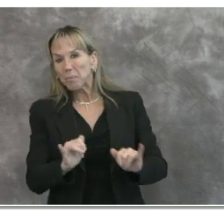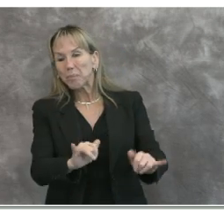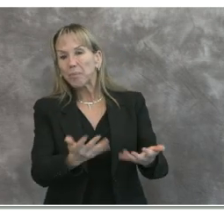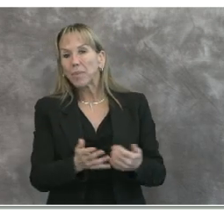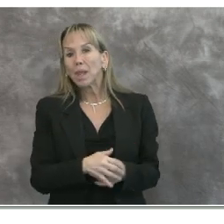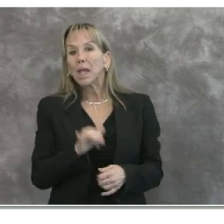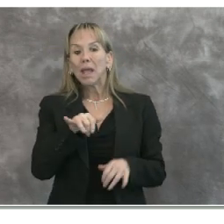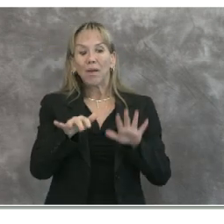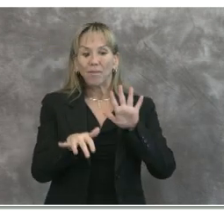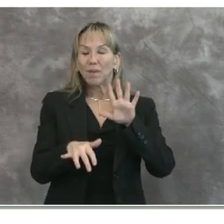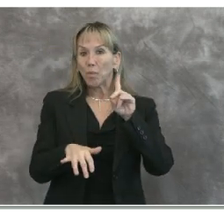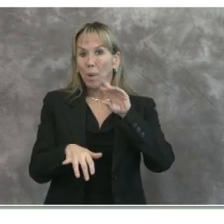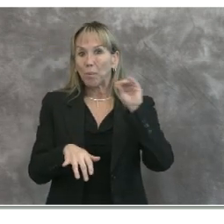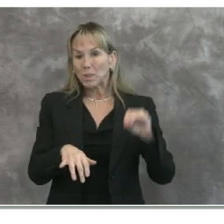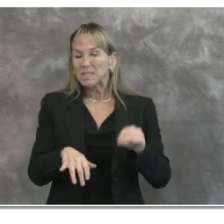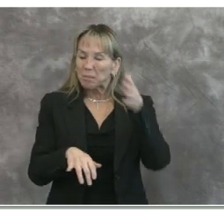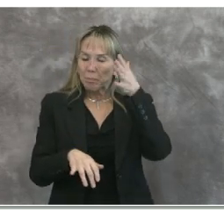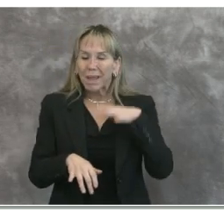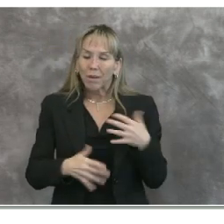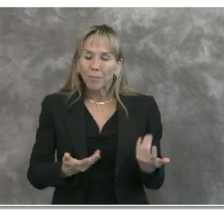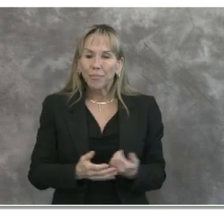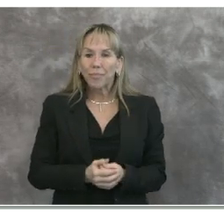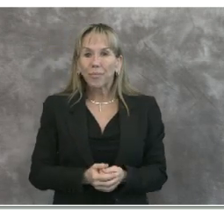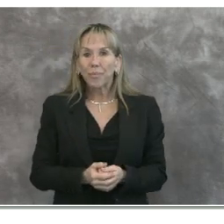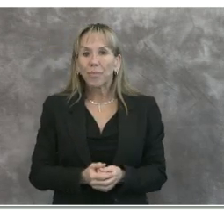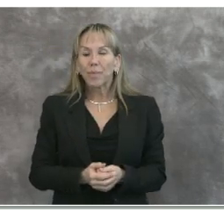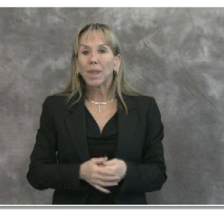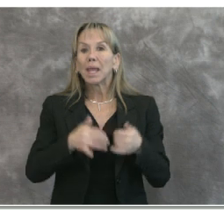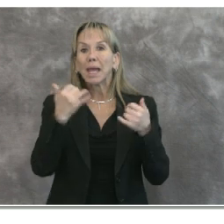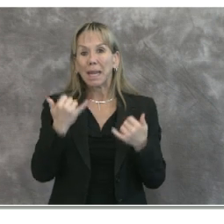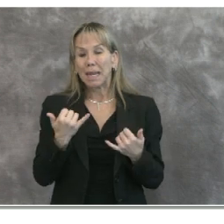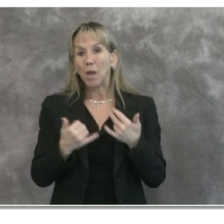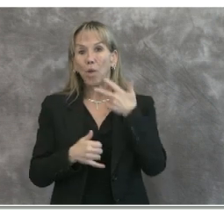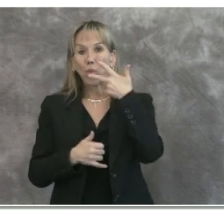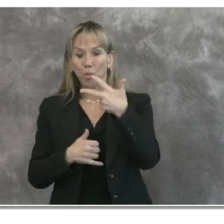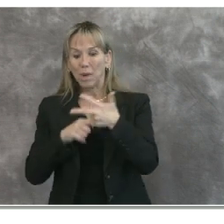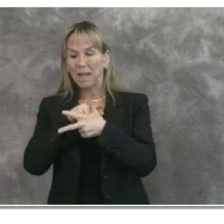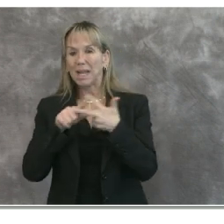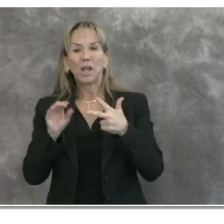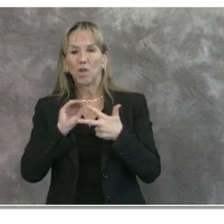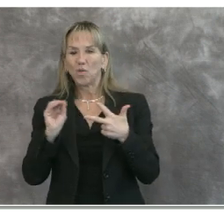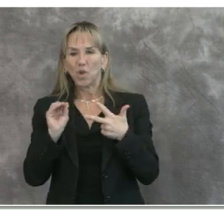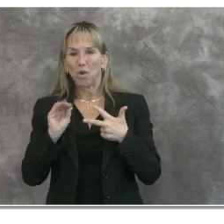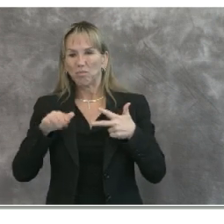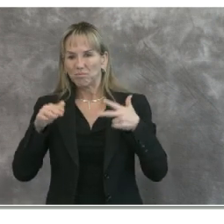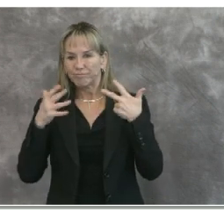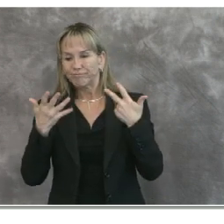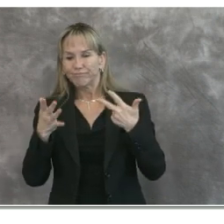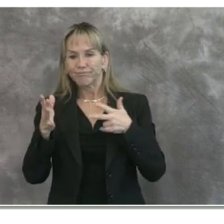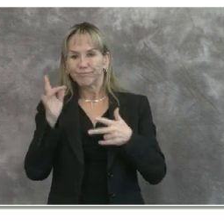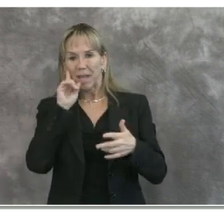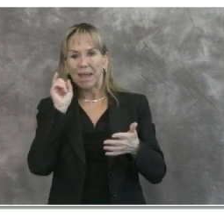and 51% male, and now only 3 individuals have no gender identified.